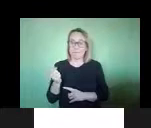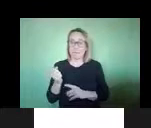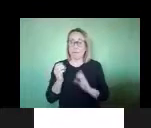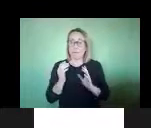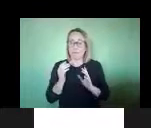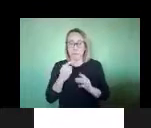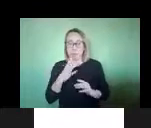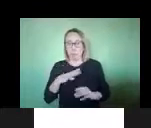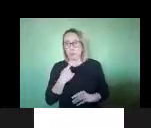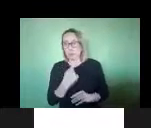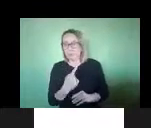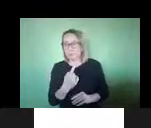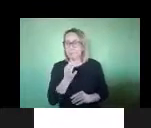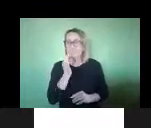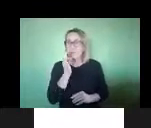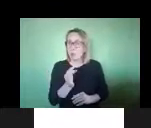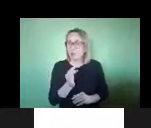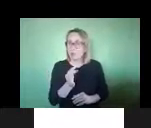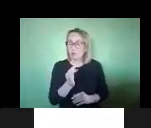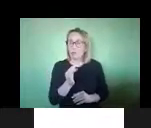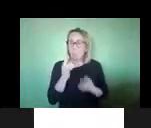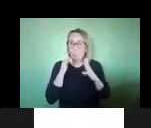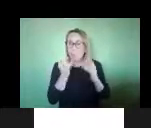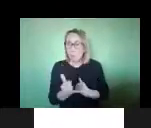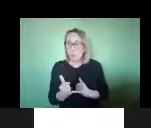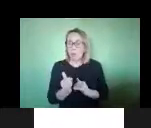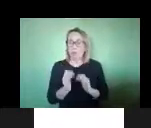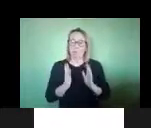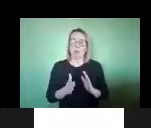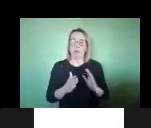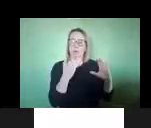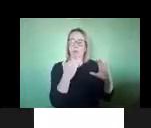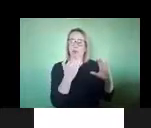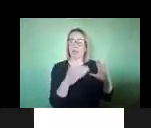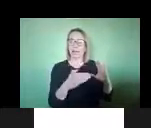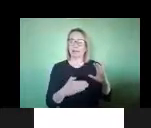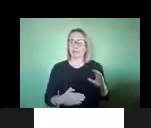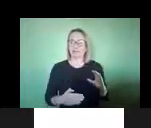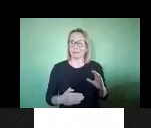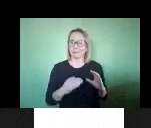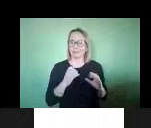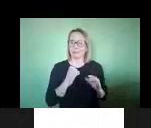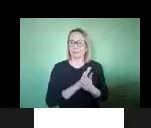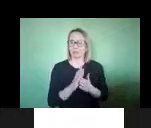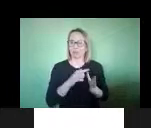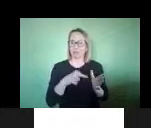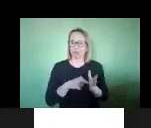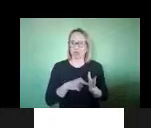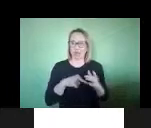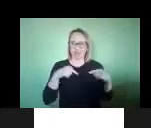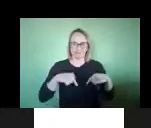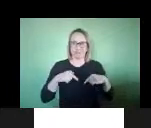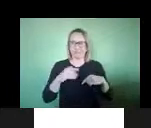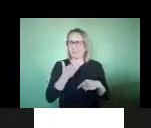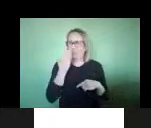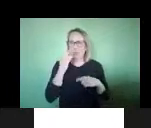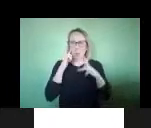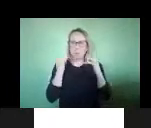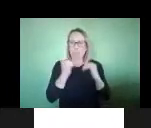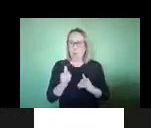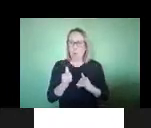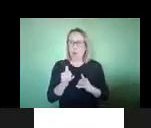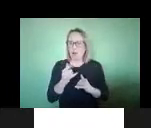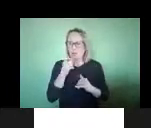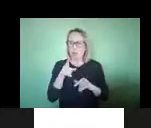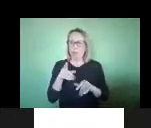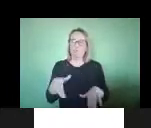and answers, and polls. We will not be carrying out any polls during this session, so you can kind of sit back